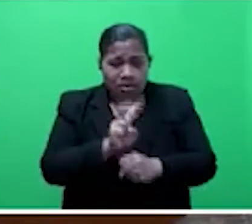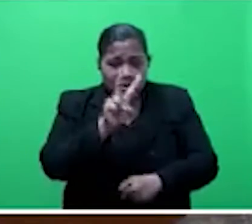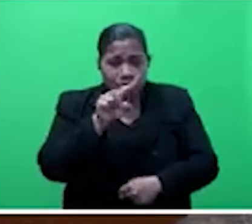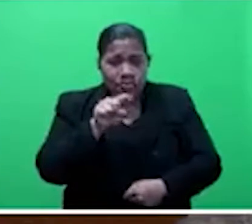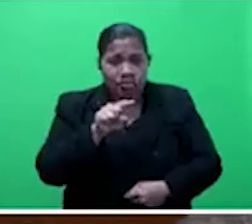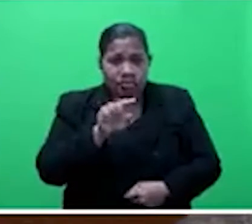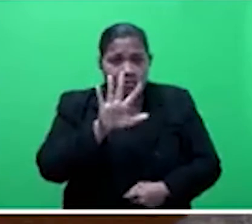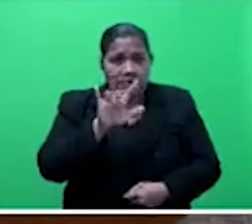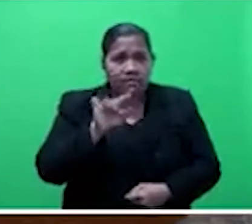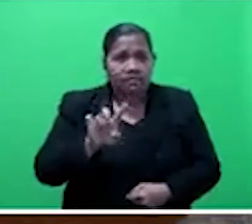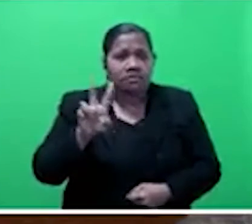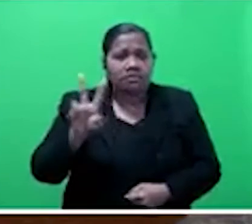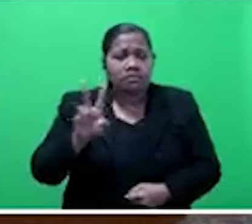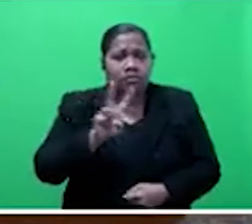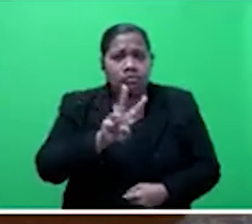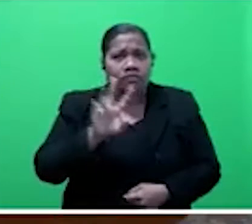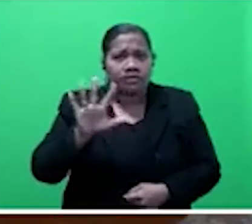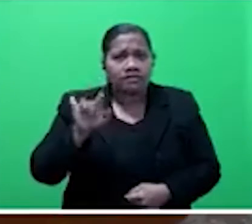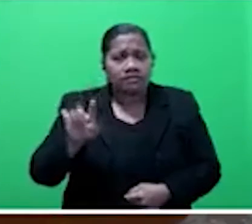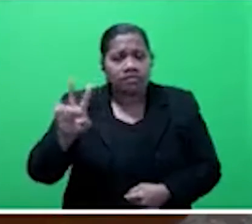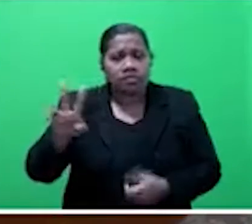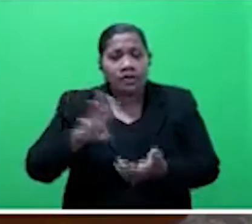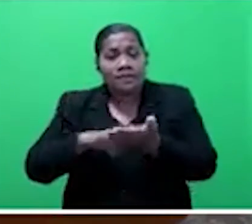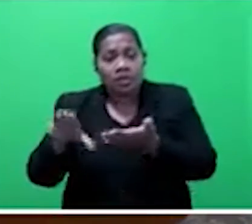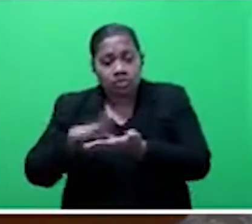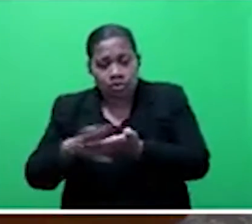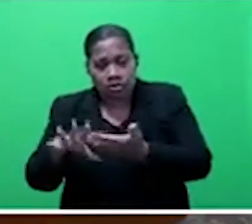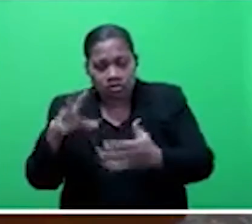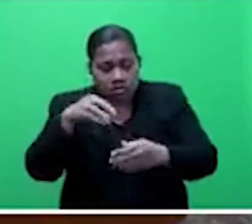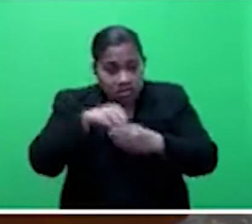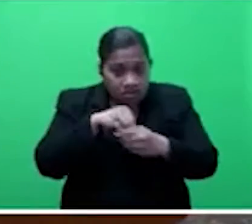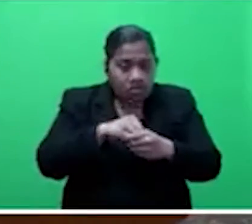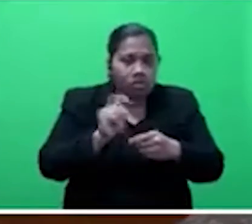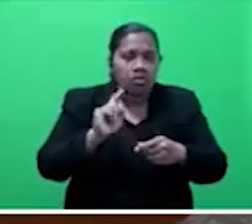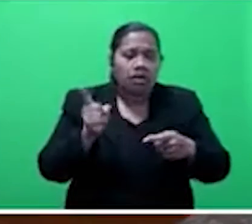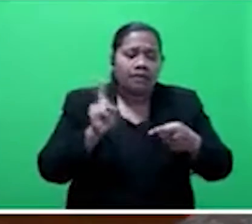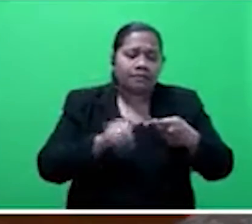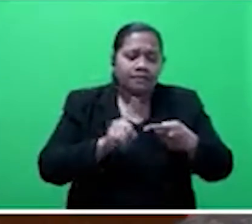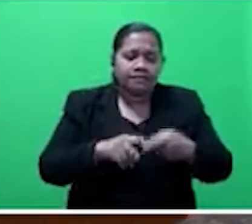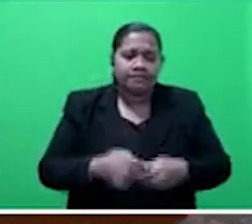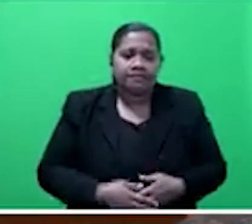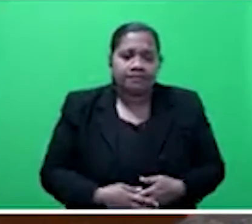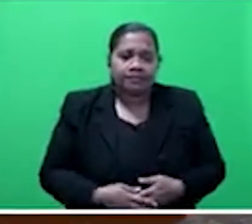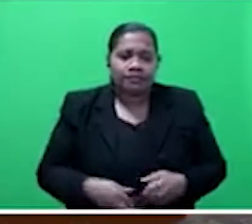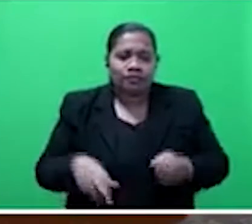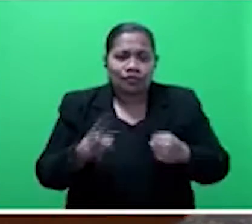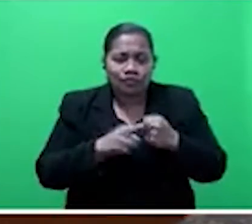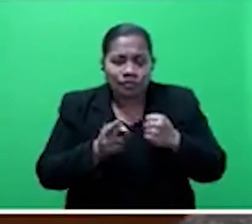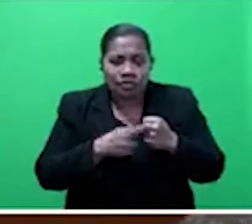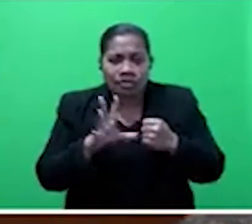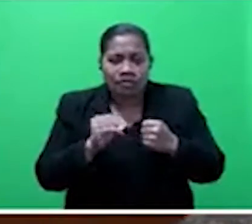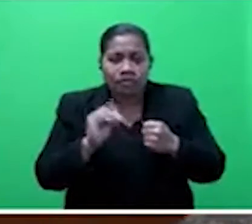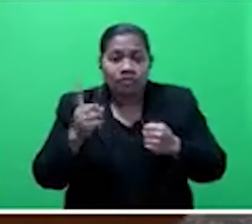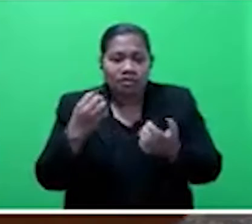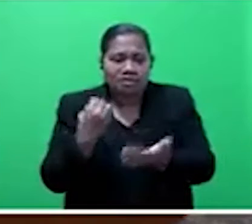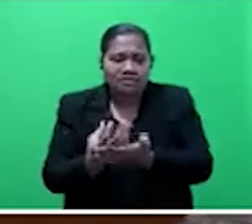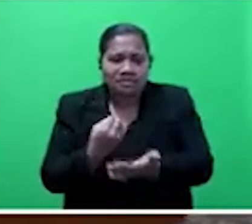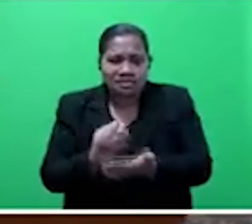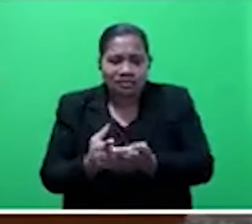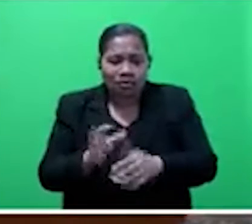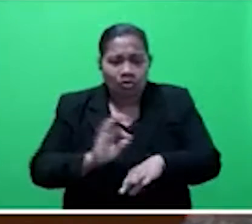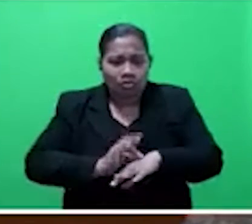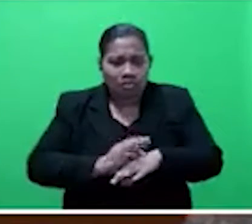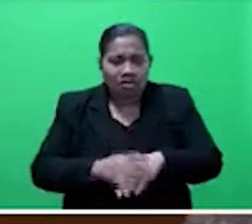$5.2 million. This includes the refurbishment of the Savu Savu Hospital, the